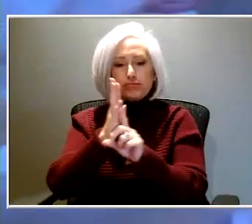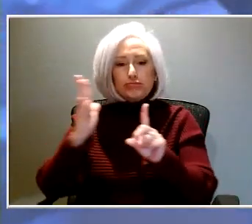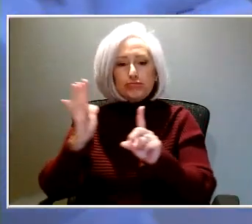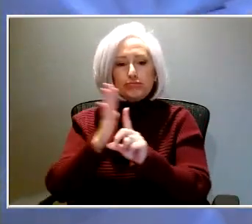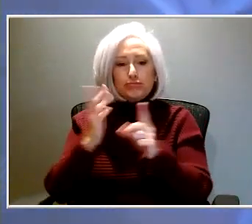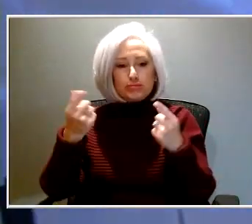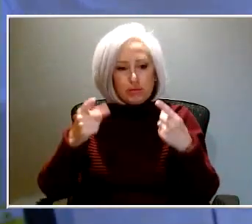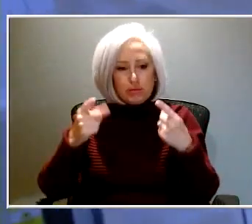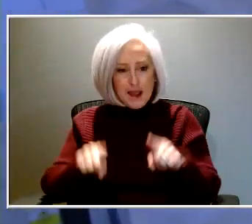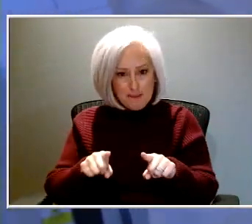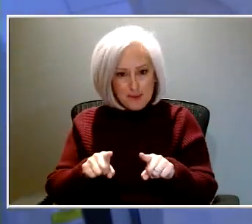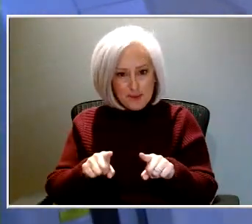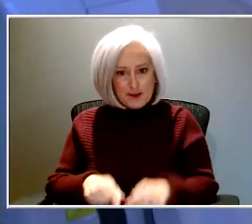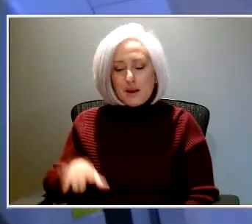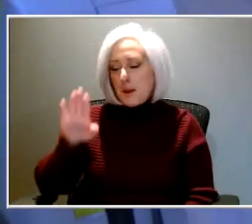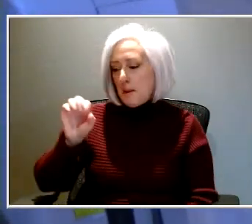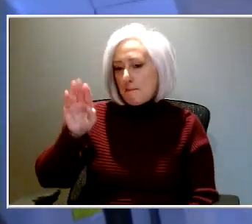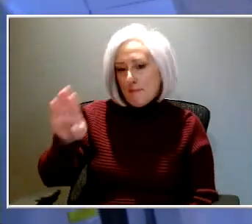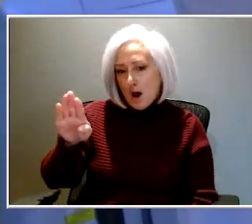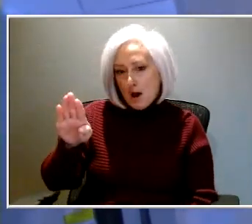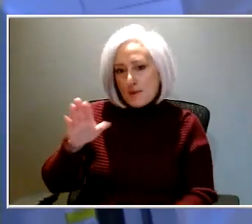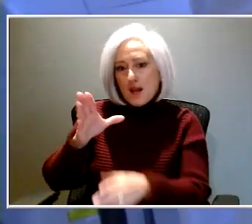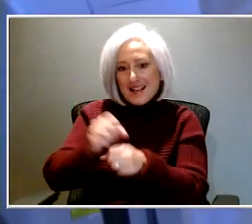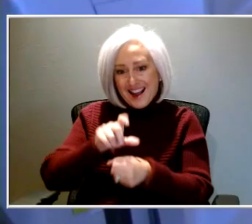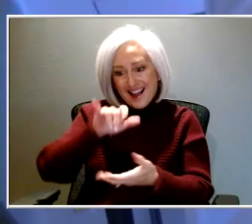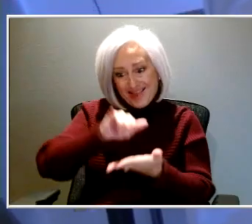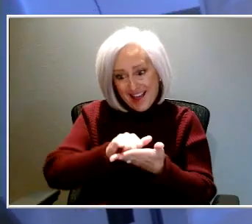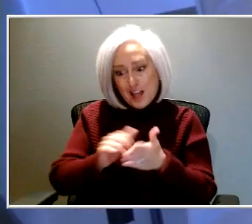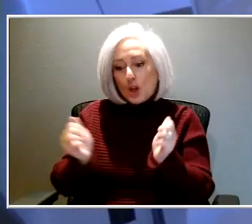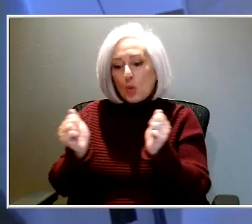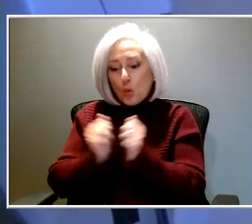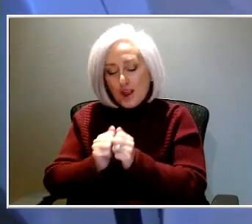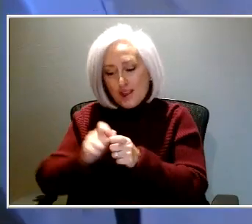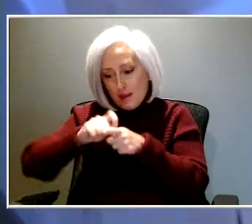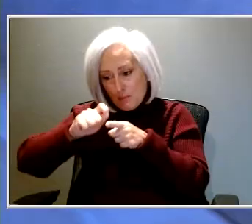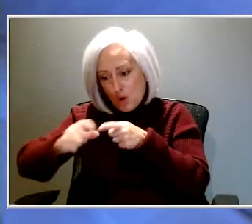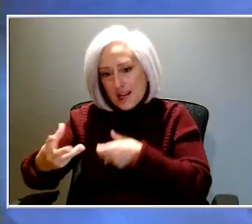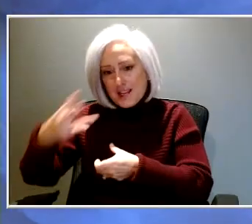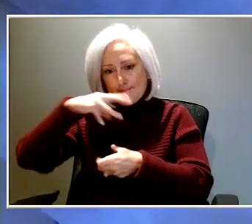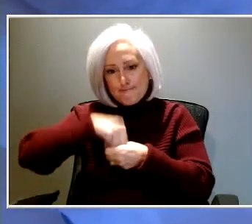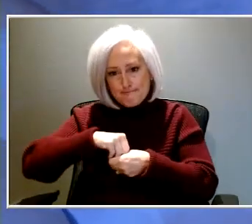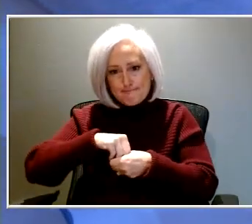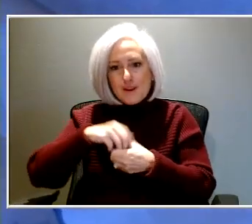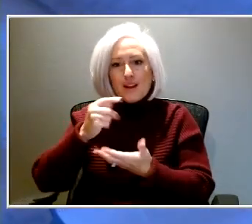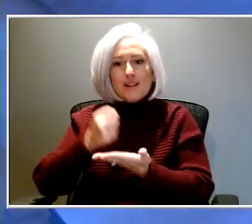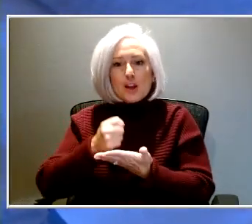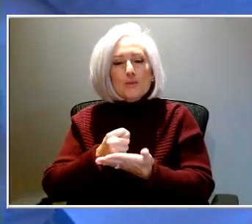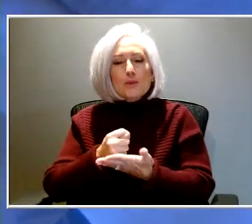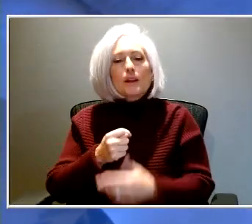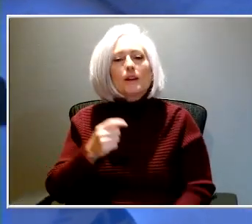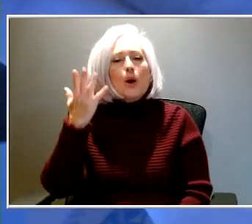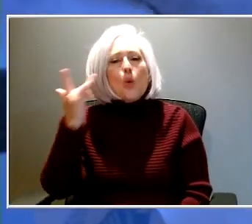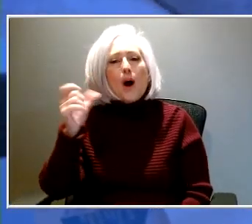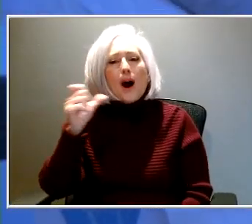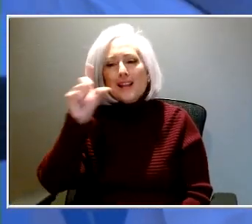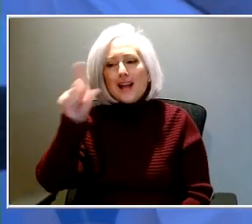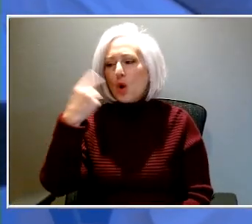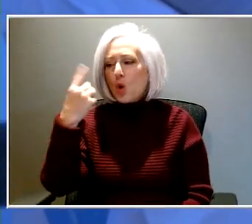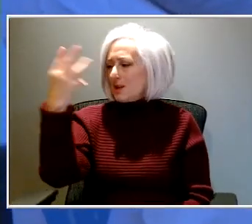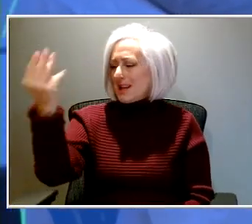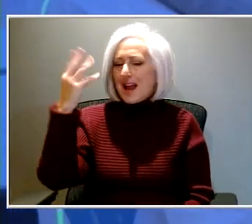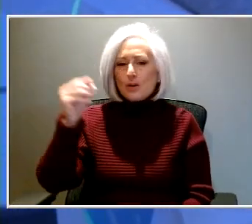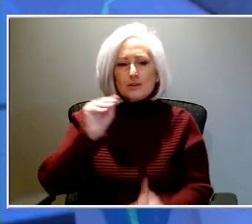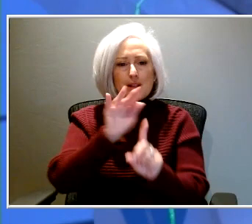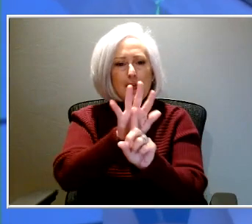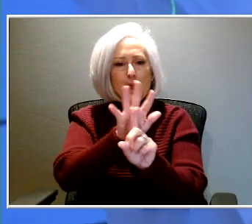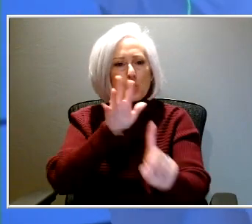treatment, of this type of treatment, on top of the brachytherapy. But Dr. Chen, why not stick to just external radiation to treat patients